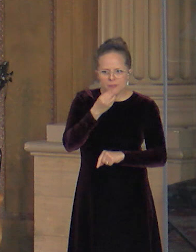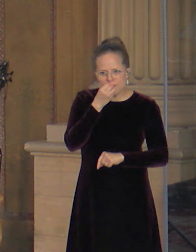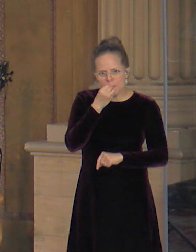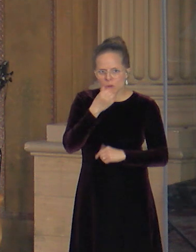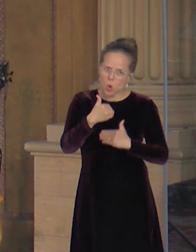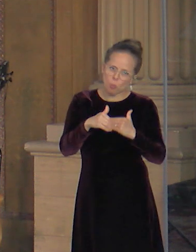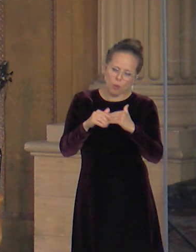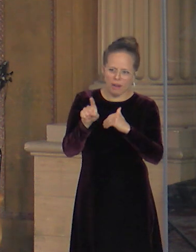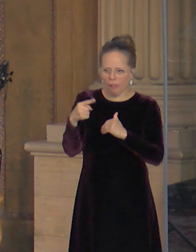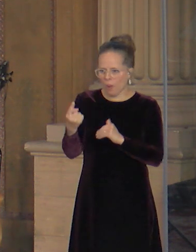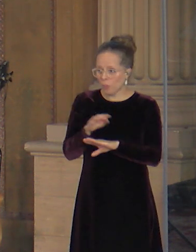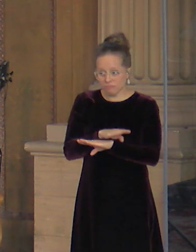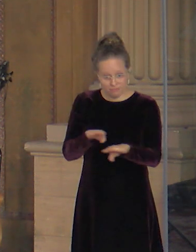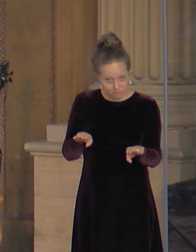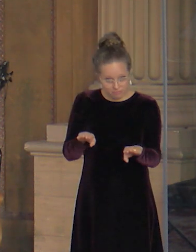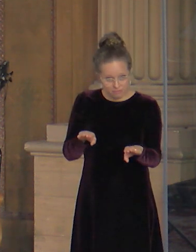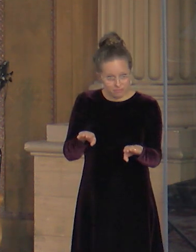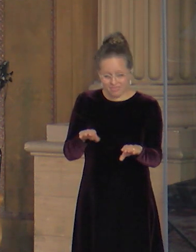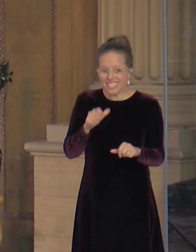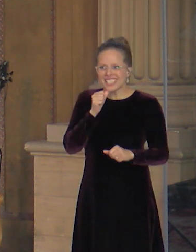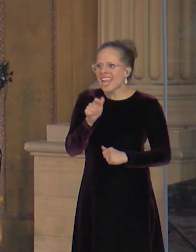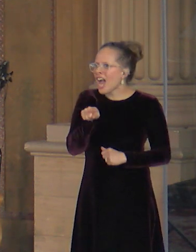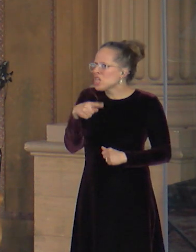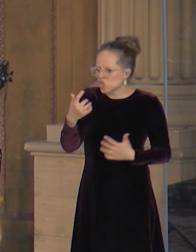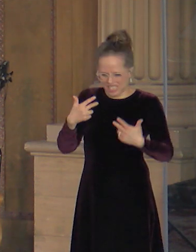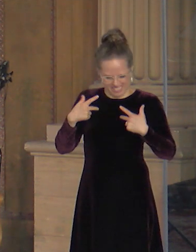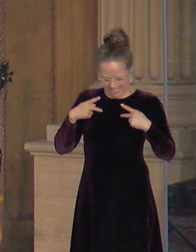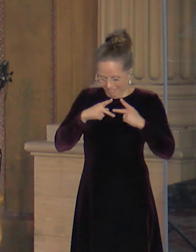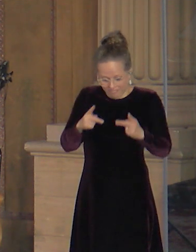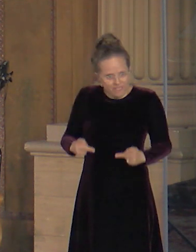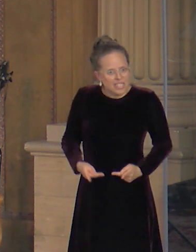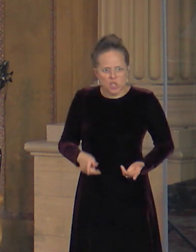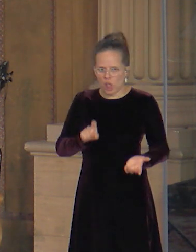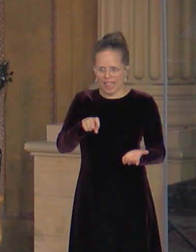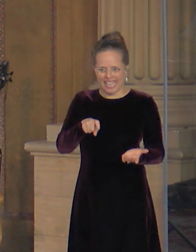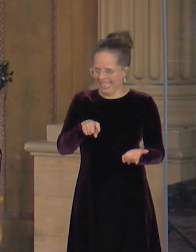our life is sustained by more than just the physical things that we need